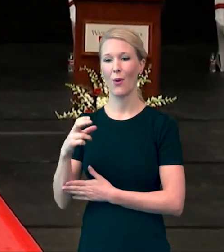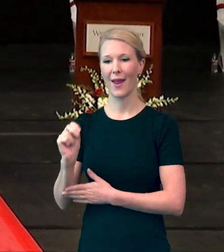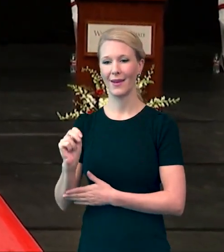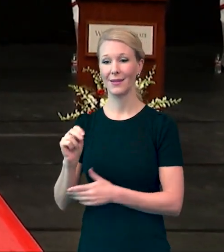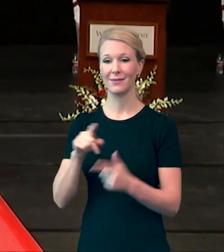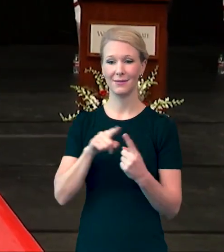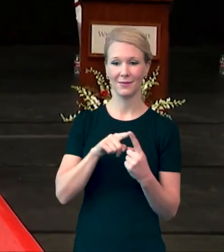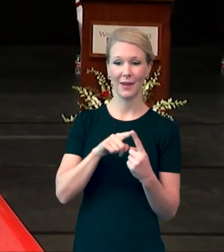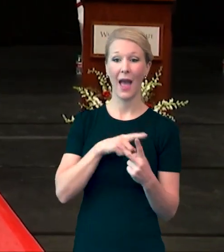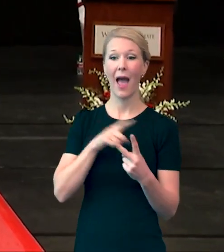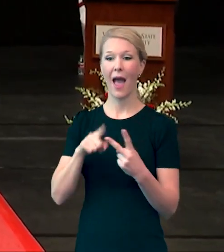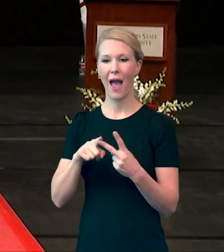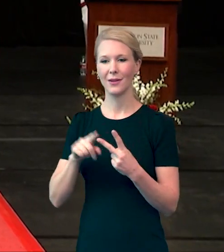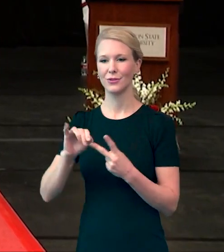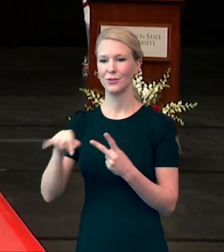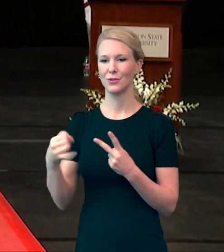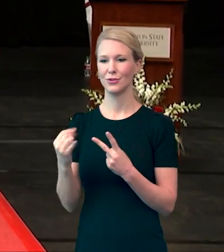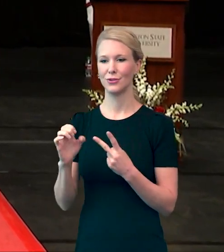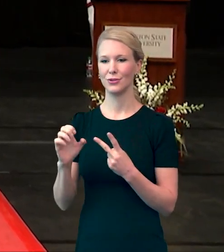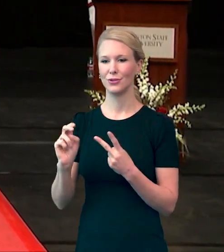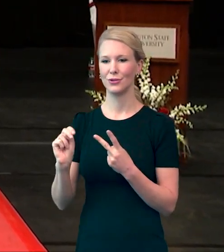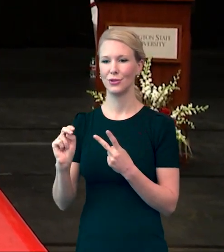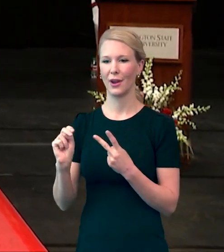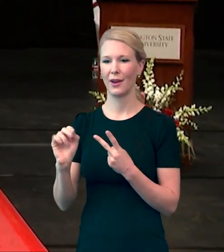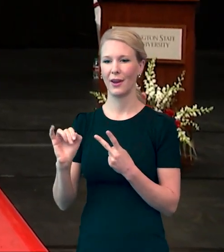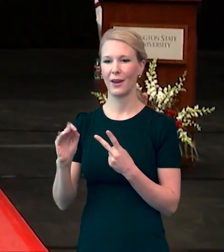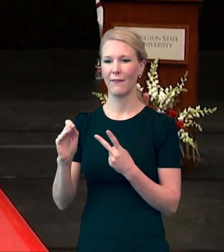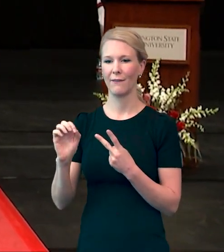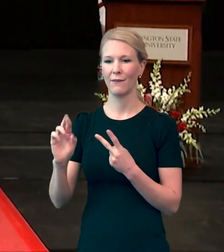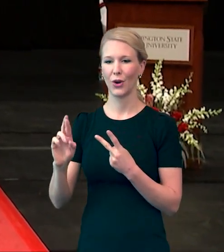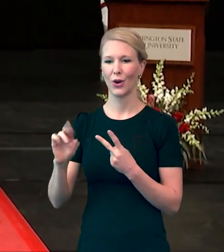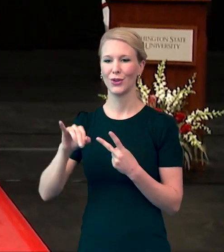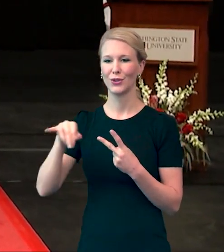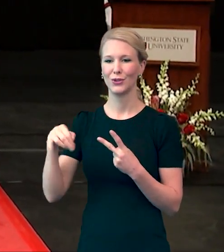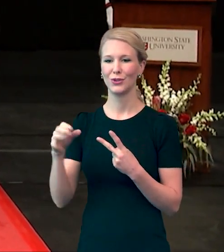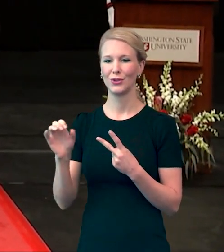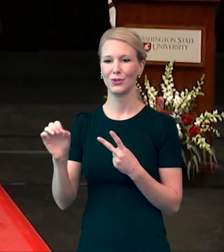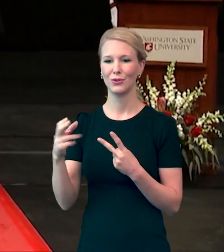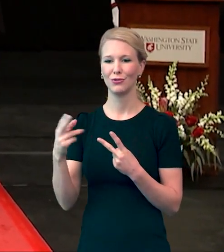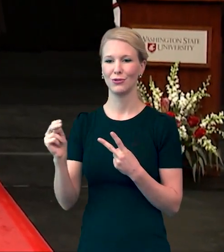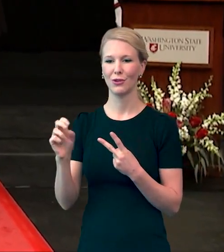and Jennifer Johnson, President of the Graduate and Professional Student Association.